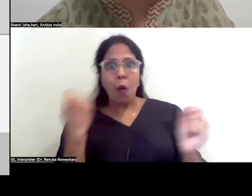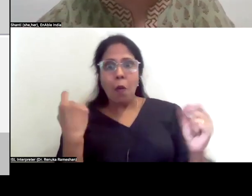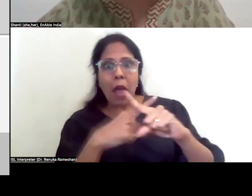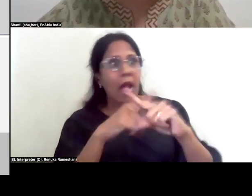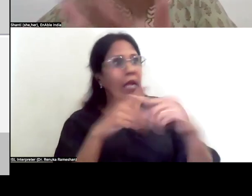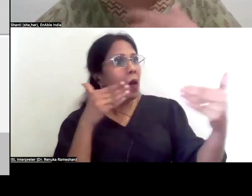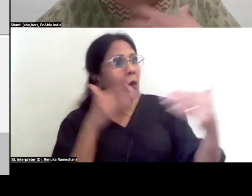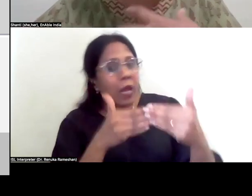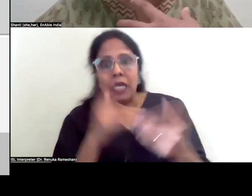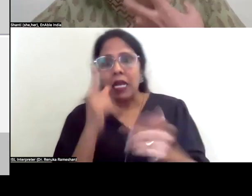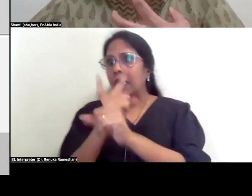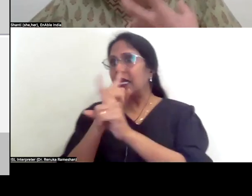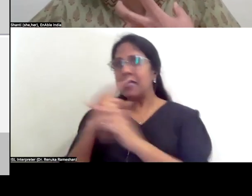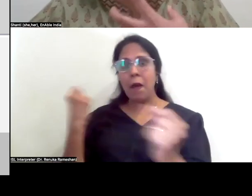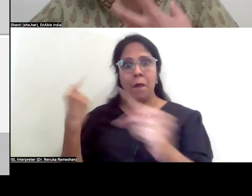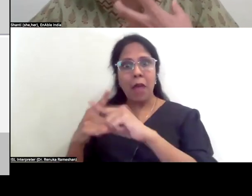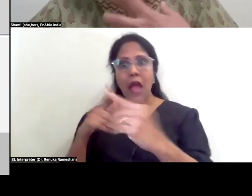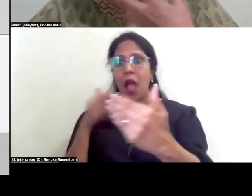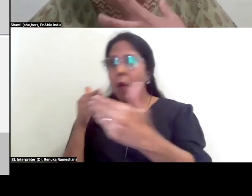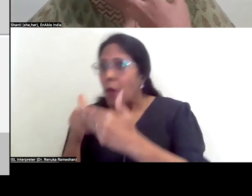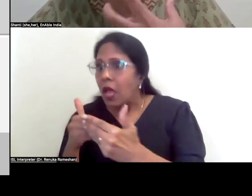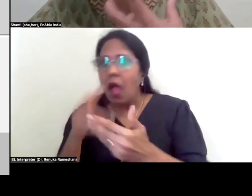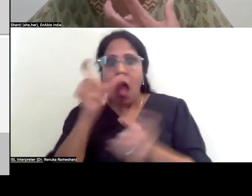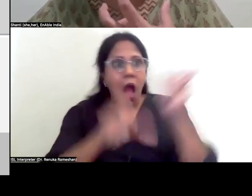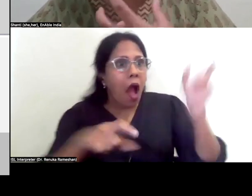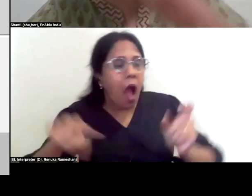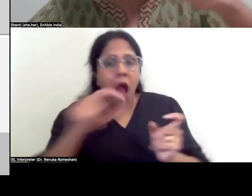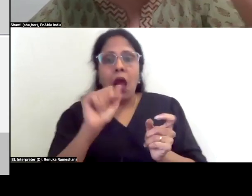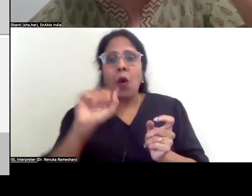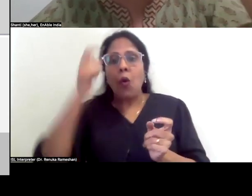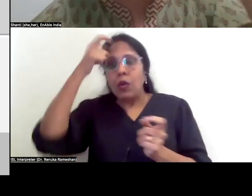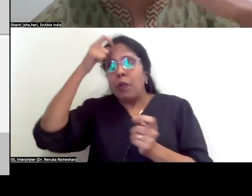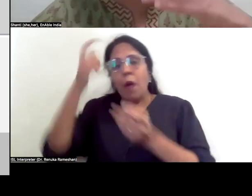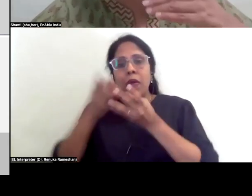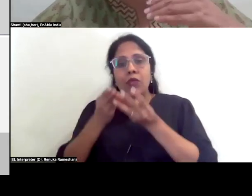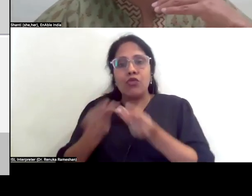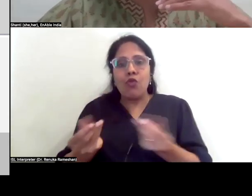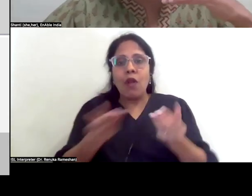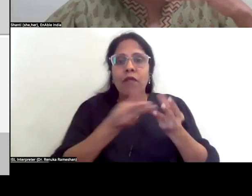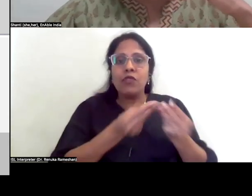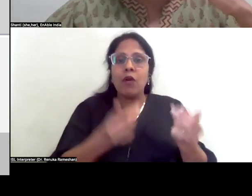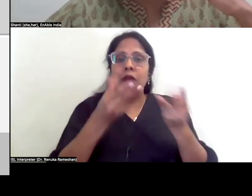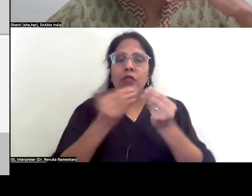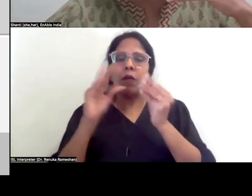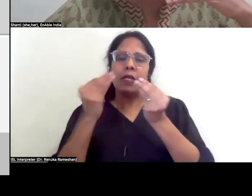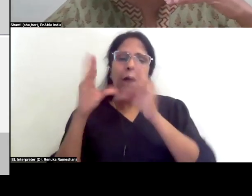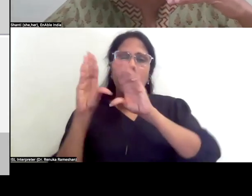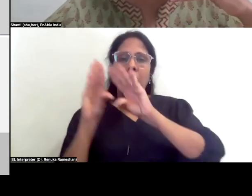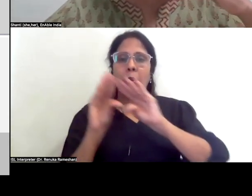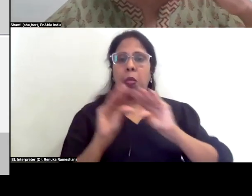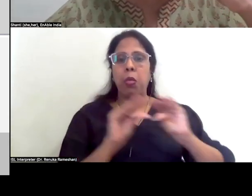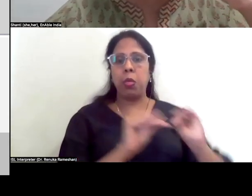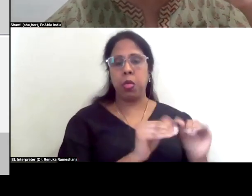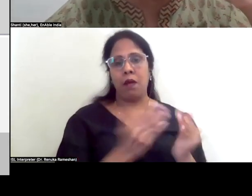among you, because of that, some of their problems get alleviated. It gets a little reduced.